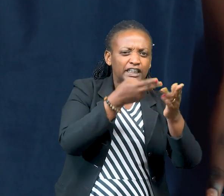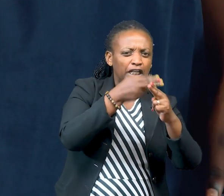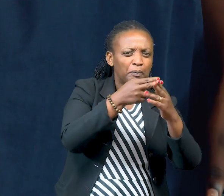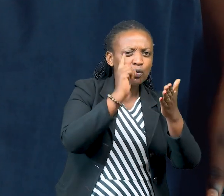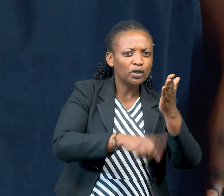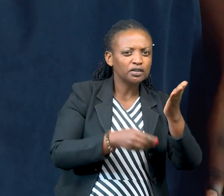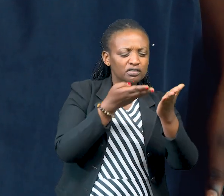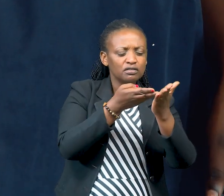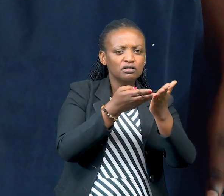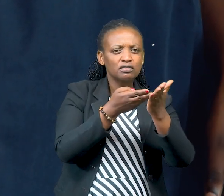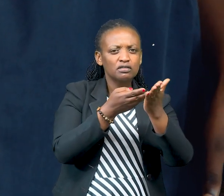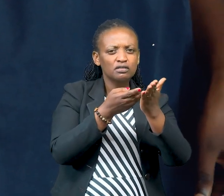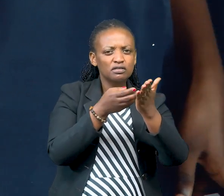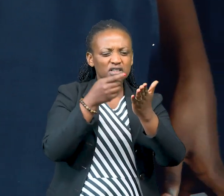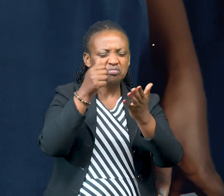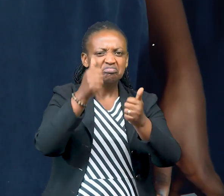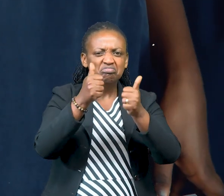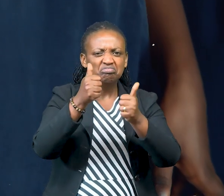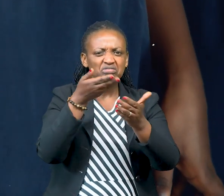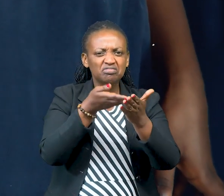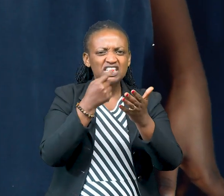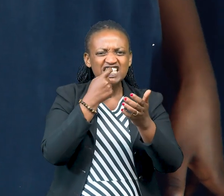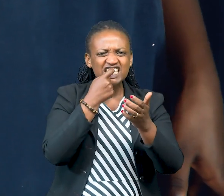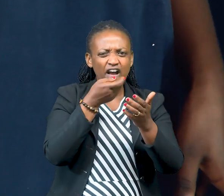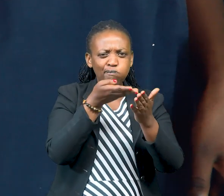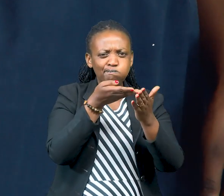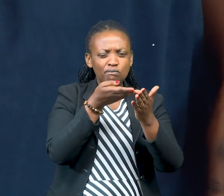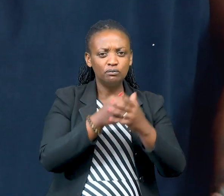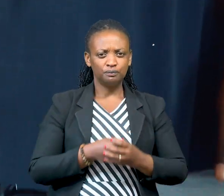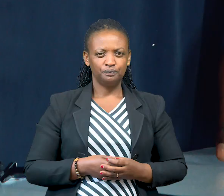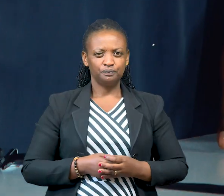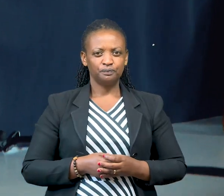here? This one, which is right here. This one here.